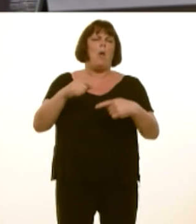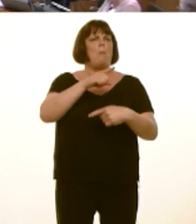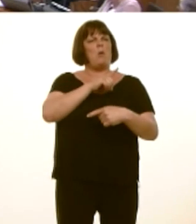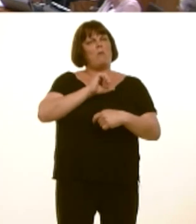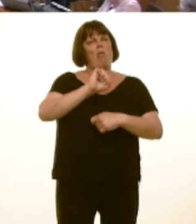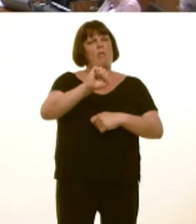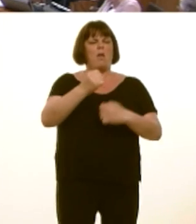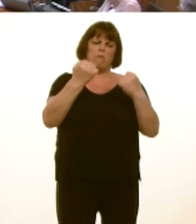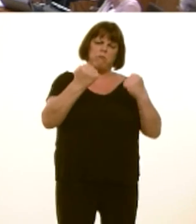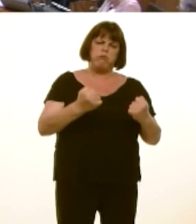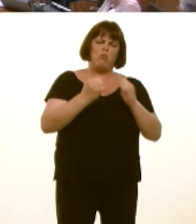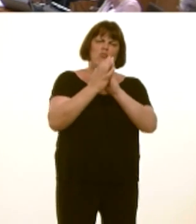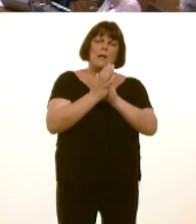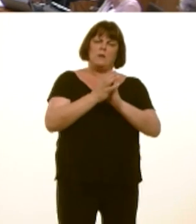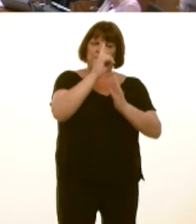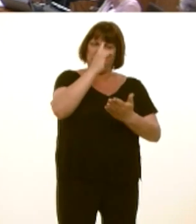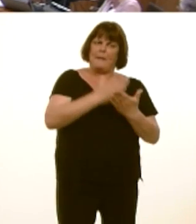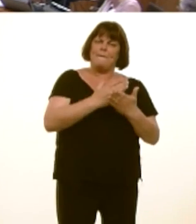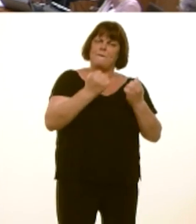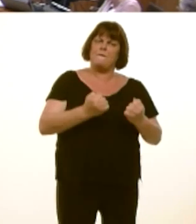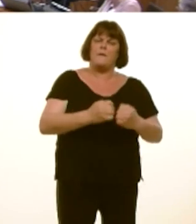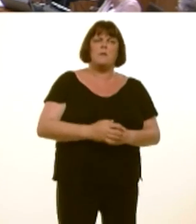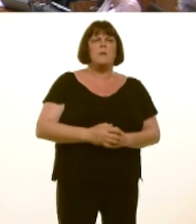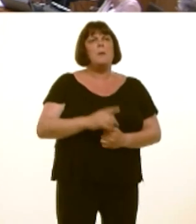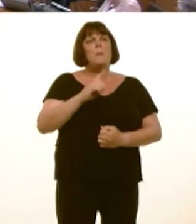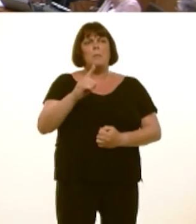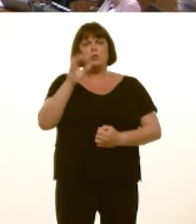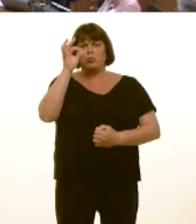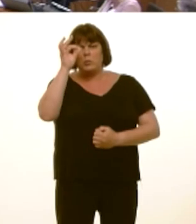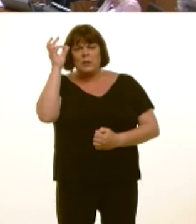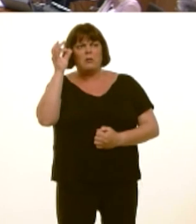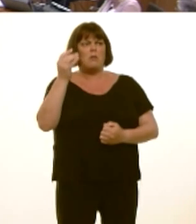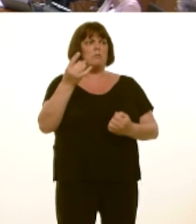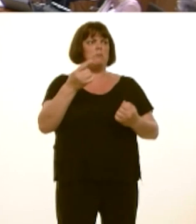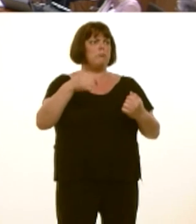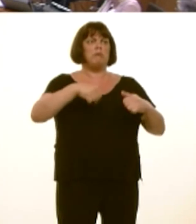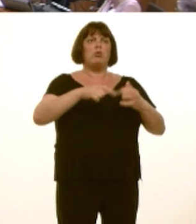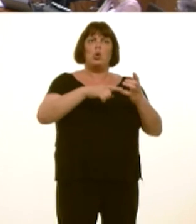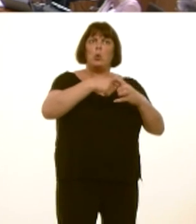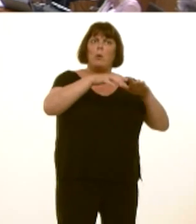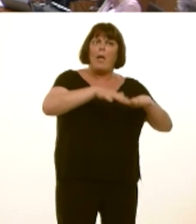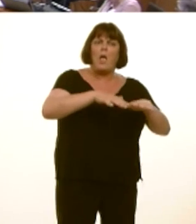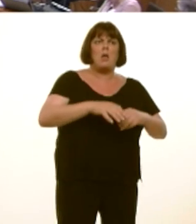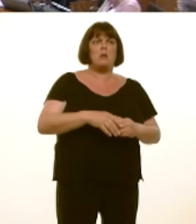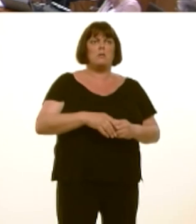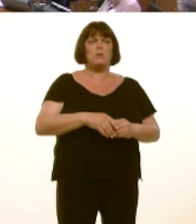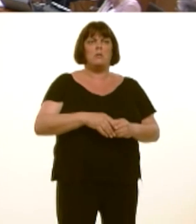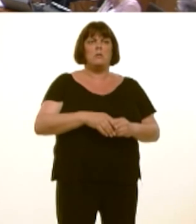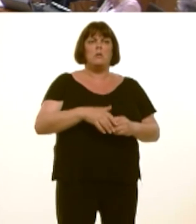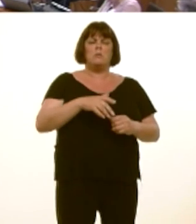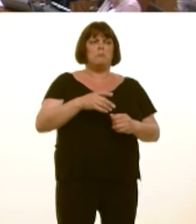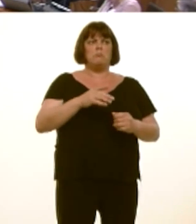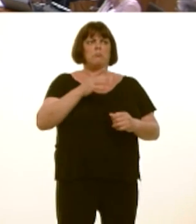tradition. But the people of Tunisia, just as the people of Wales and the UK, share with them, want to